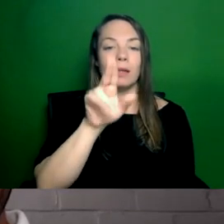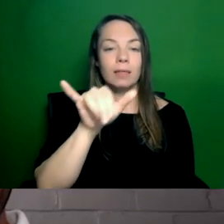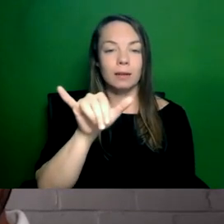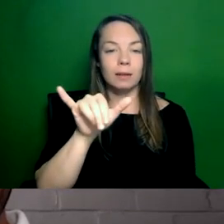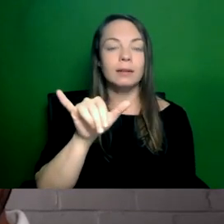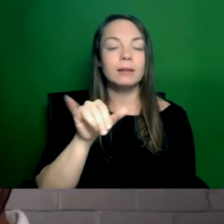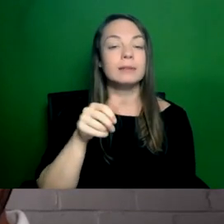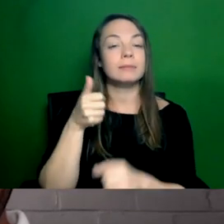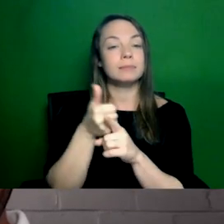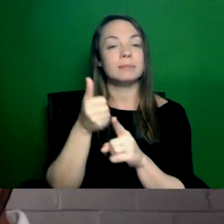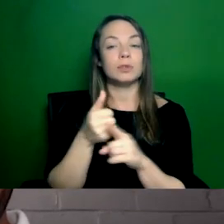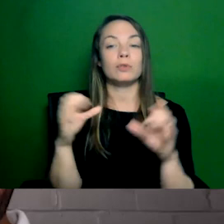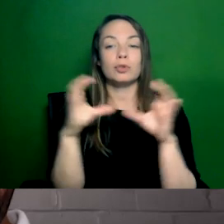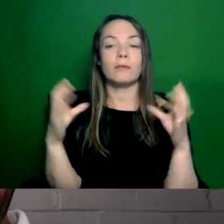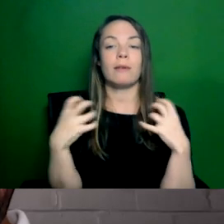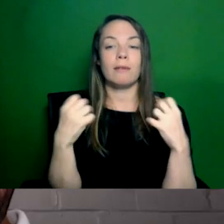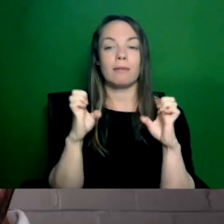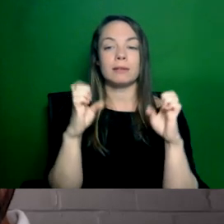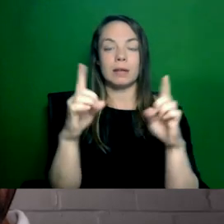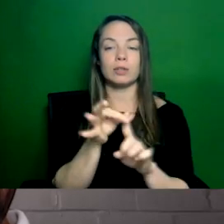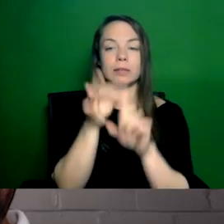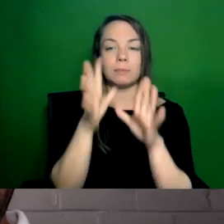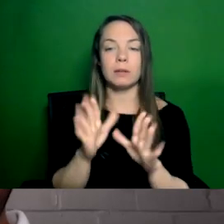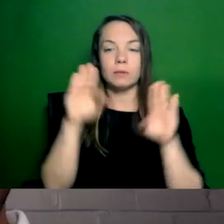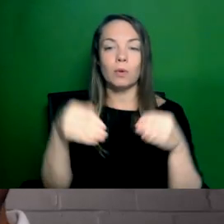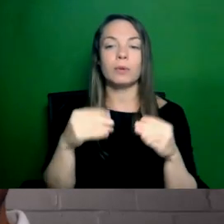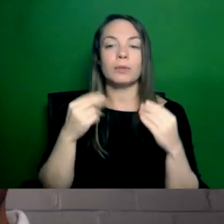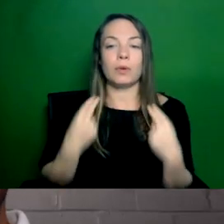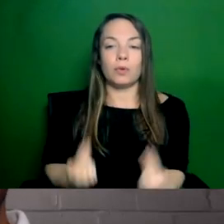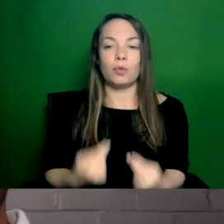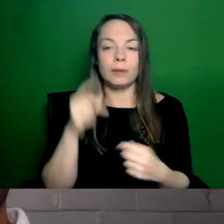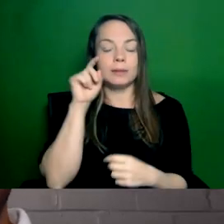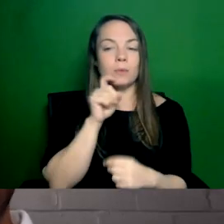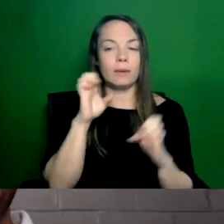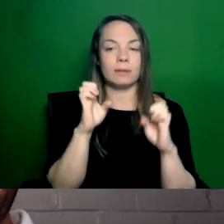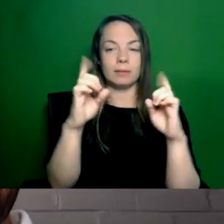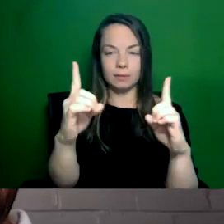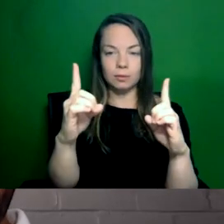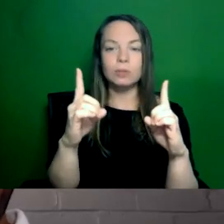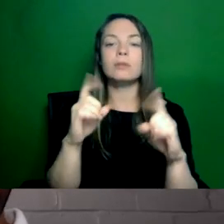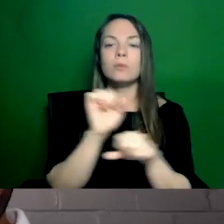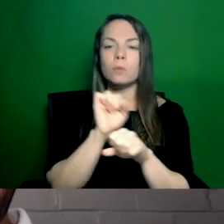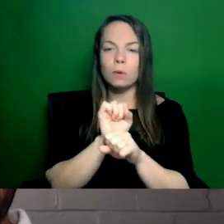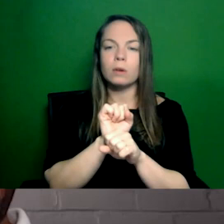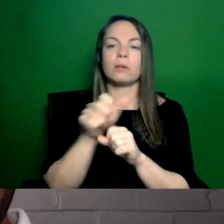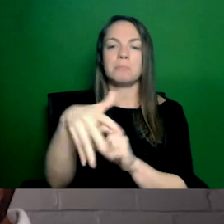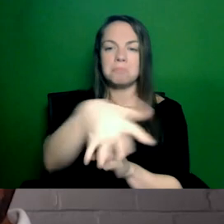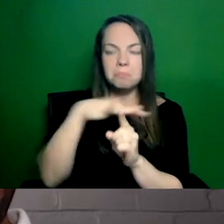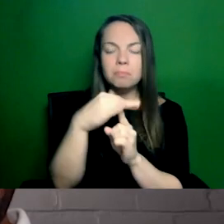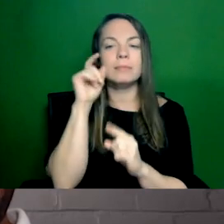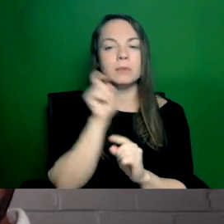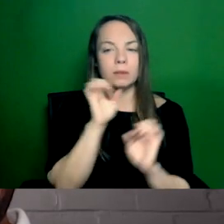a certified health education specialist focusing on human sexuality education. And having worked in and around sexuality education for over a